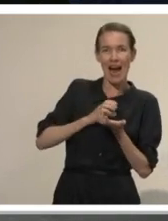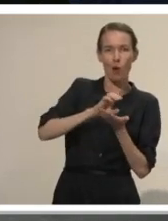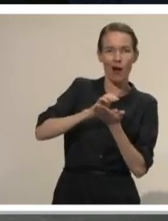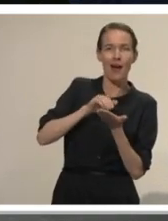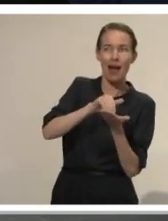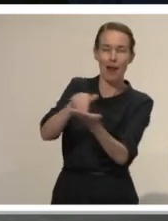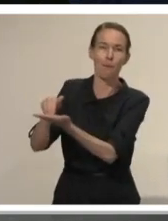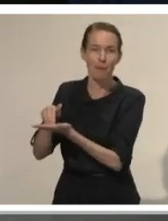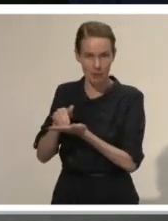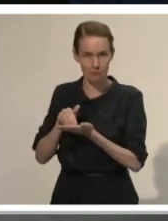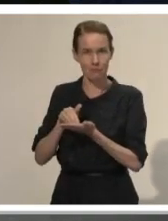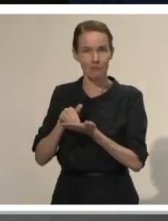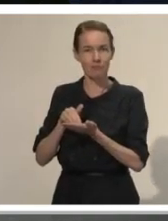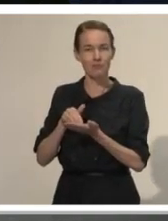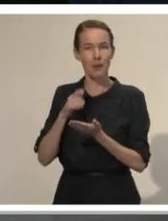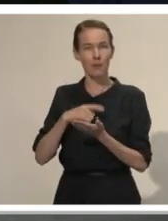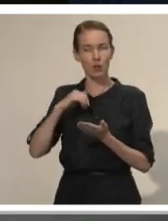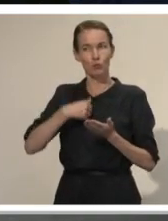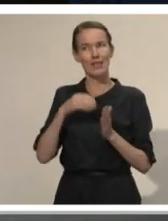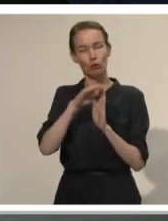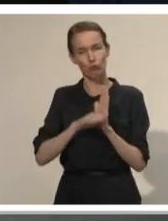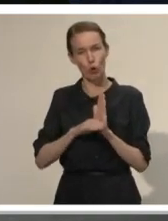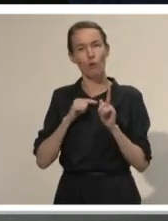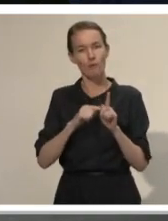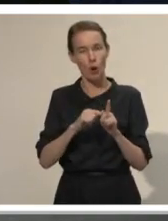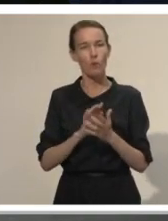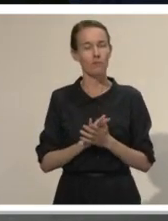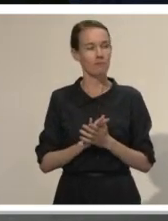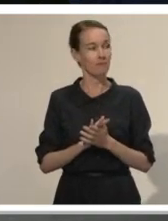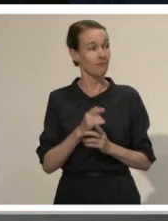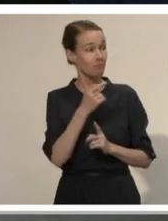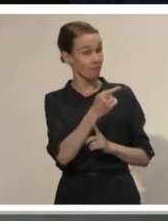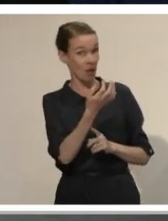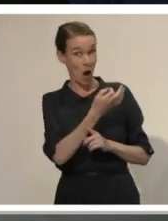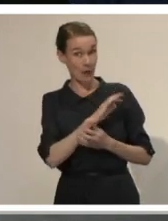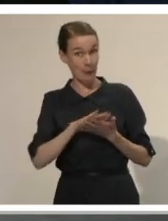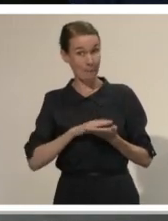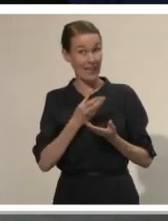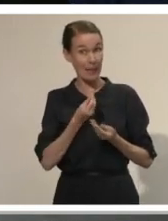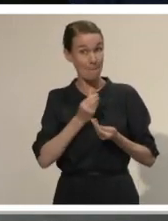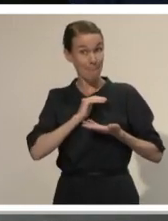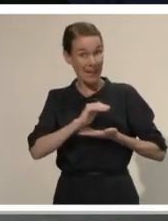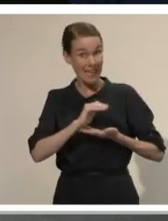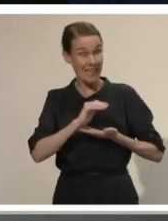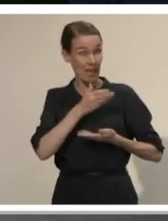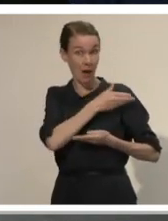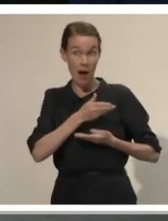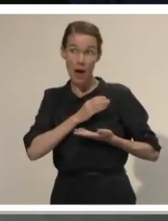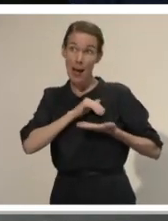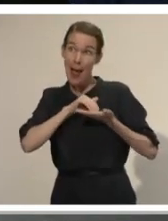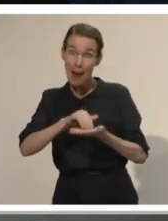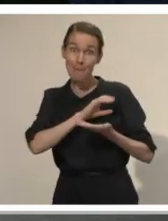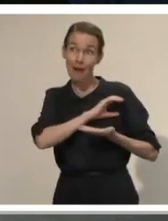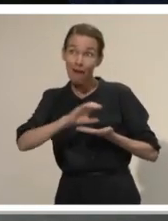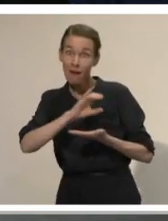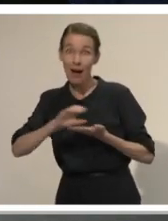the investment of aid and development funding. Funding level should roughly be the same. Again, I'm not going to get ahead of the budget process, but from